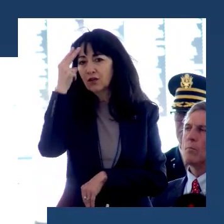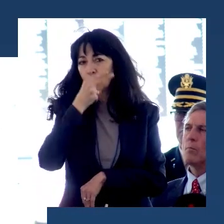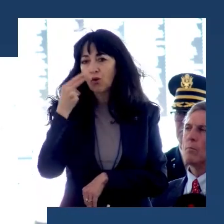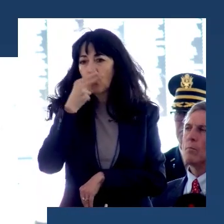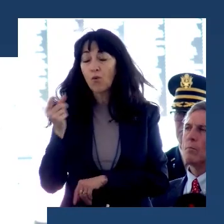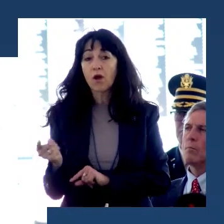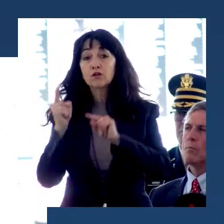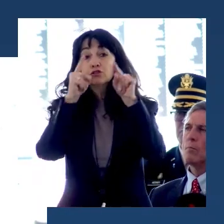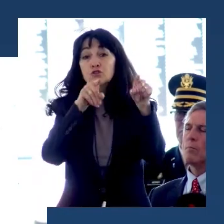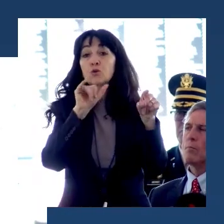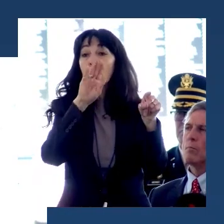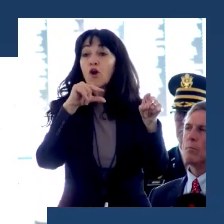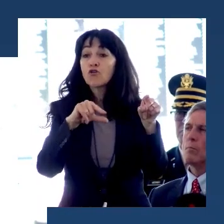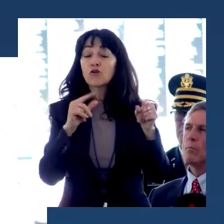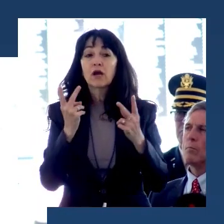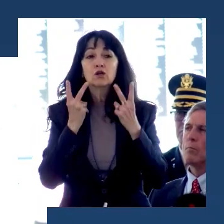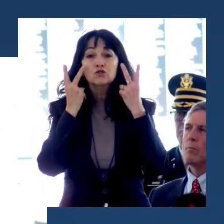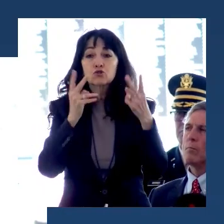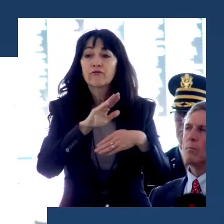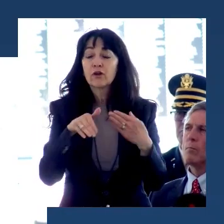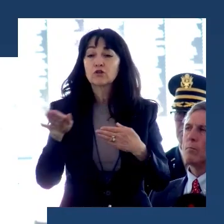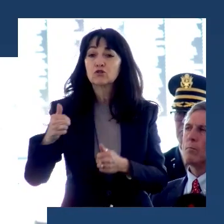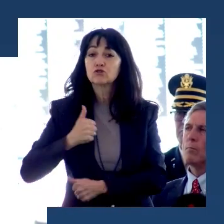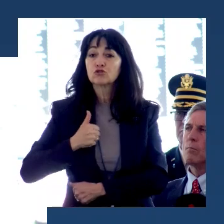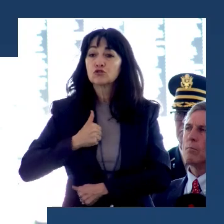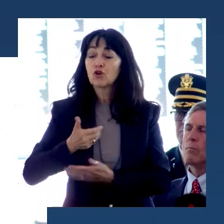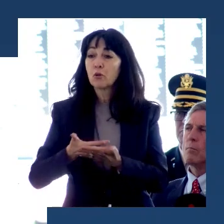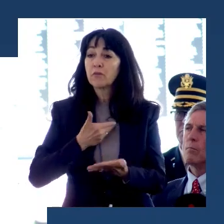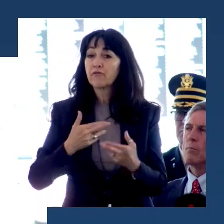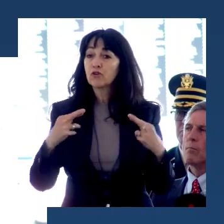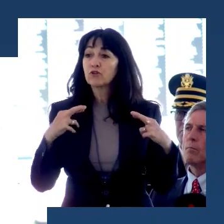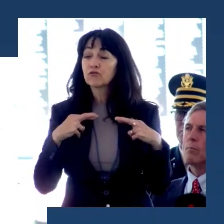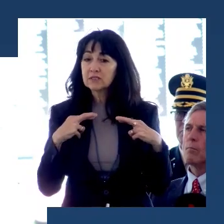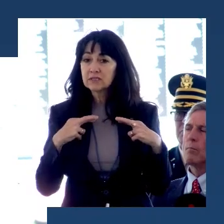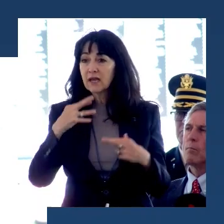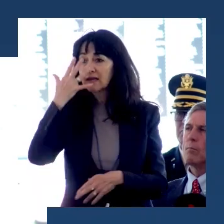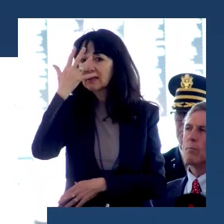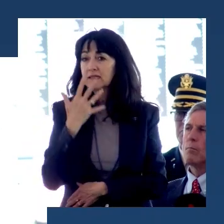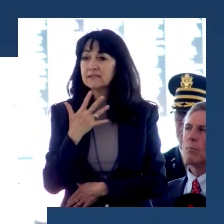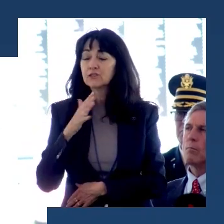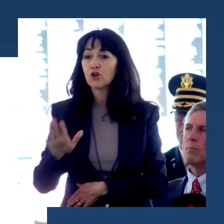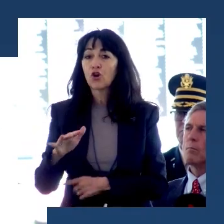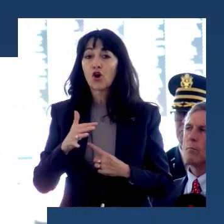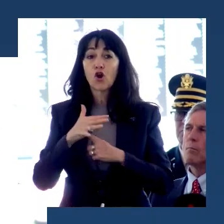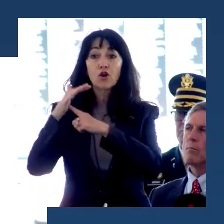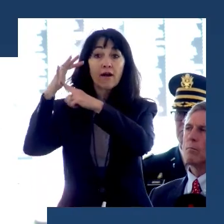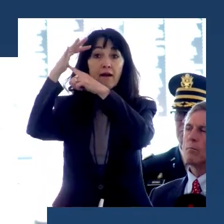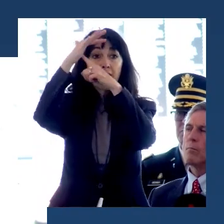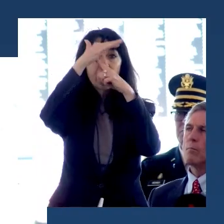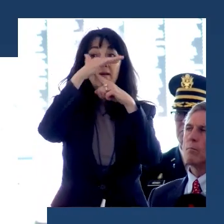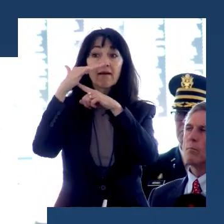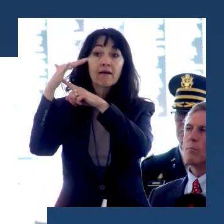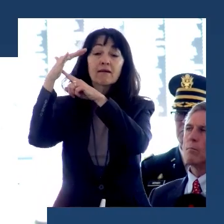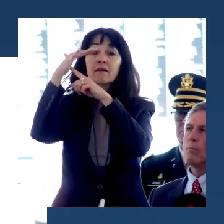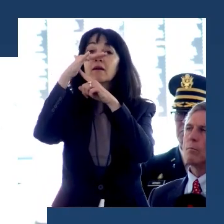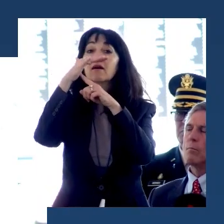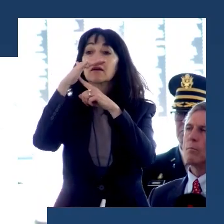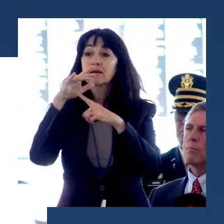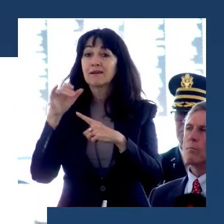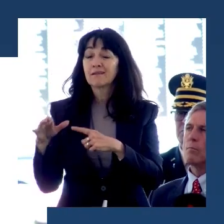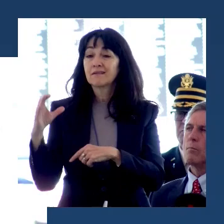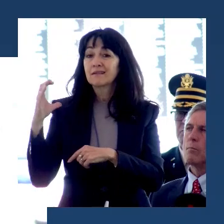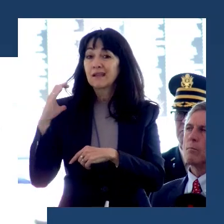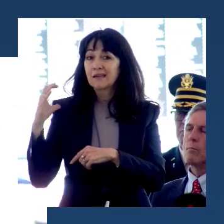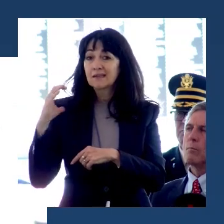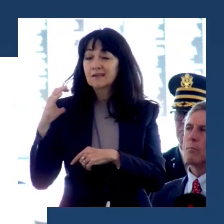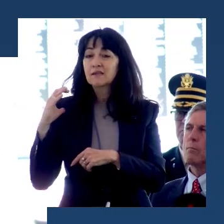to visit all of her soldiers before she retired, and sadly, her helicopter with the Command Sergeant Major and the Command Chief Warrant